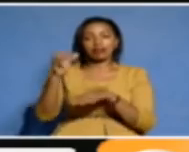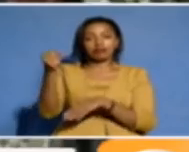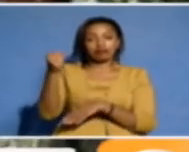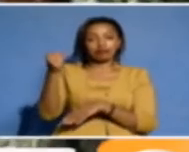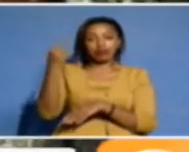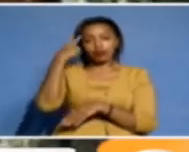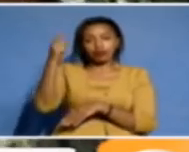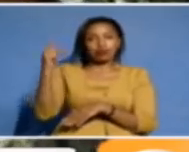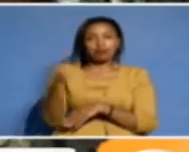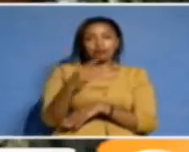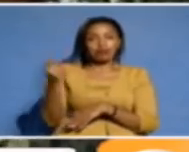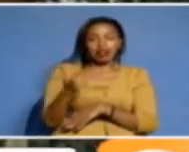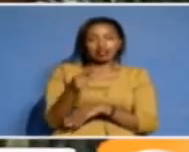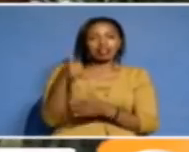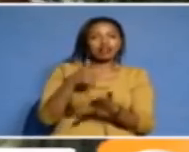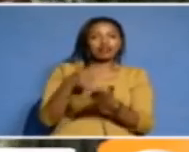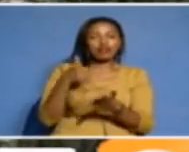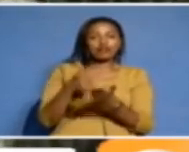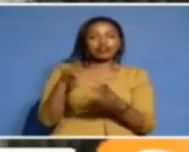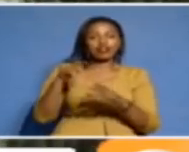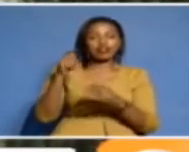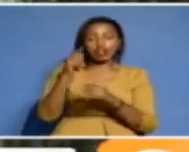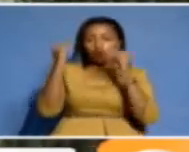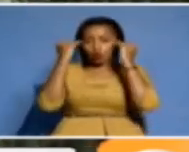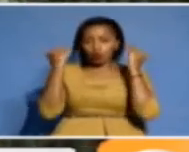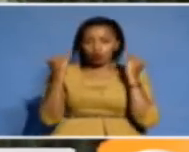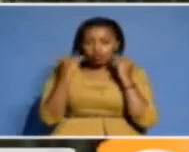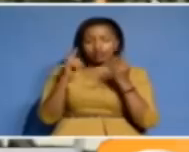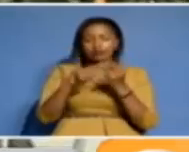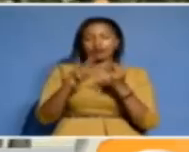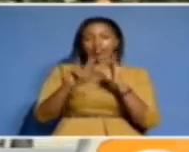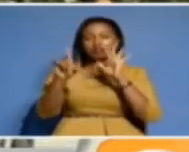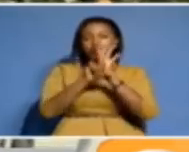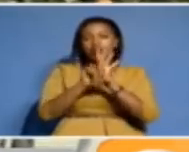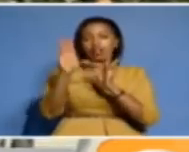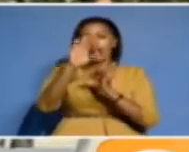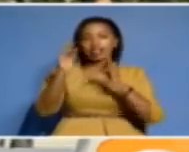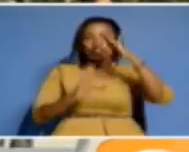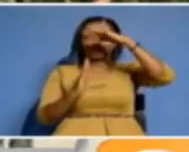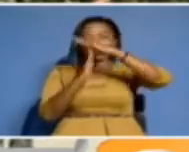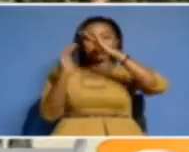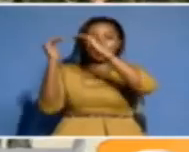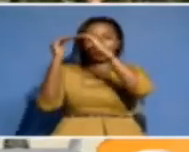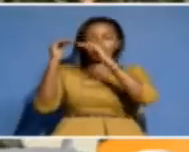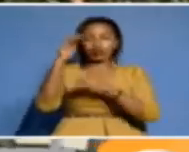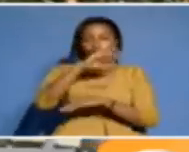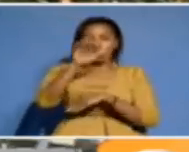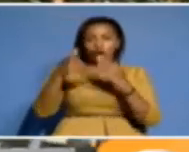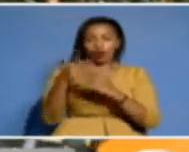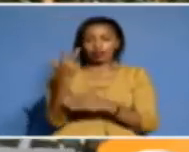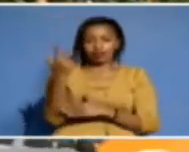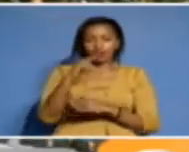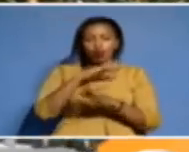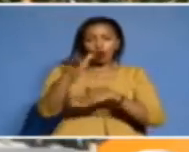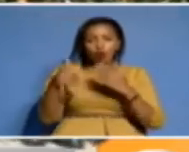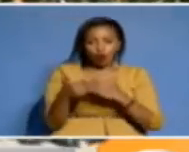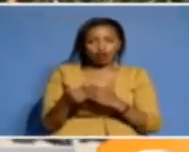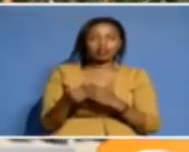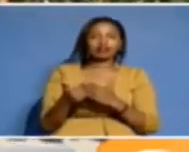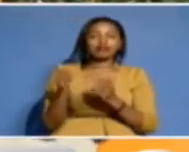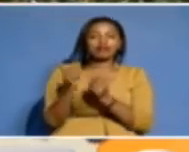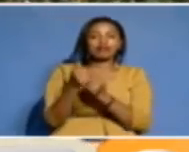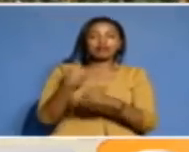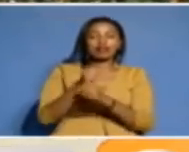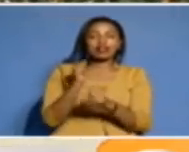and pull involving the judiciary, the legislature, and the executive, nearly paralyzing operations of the